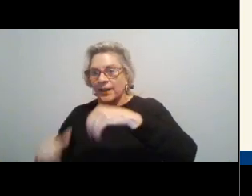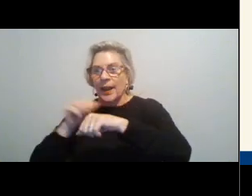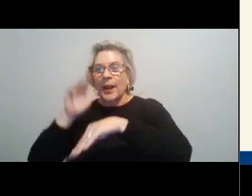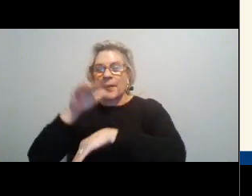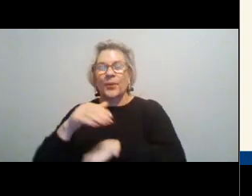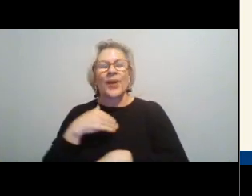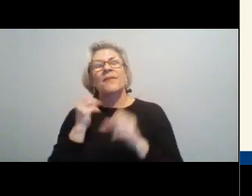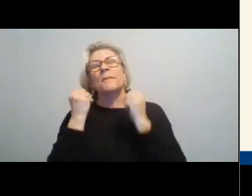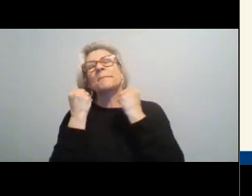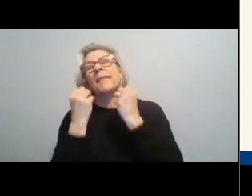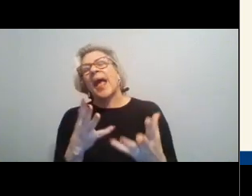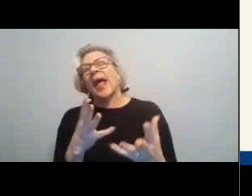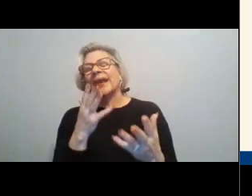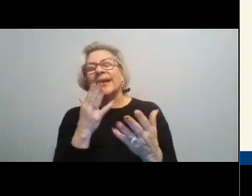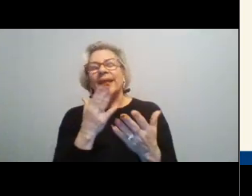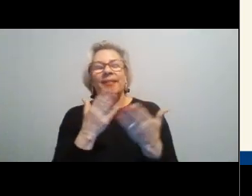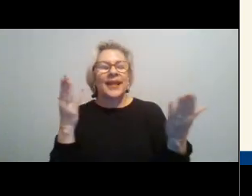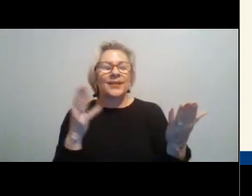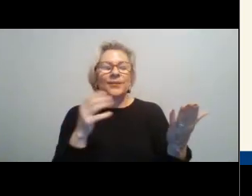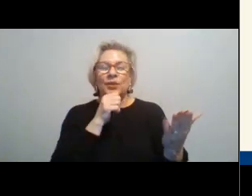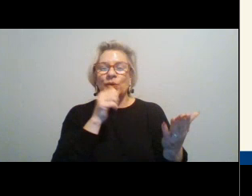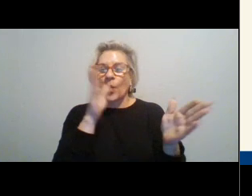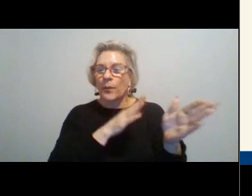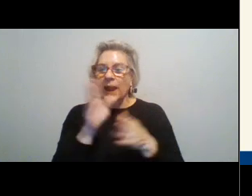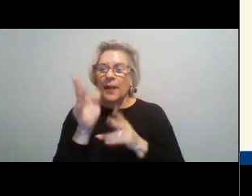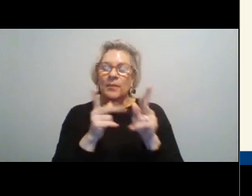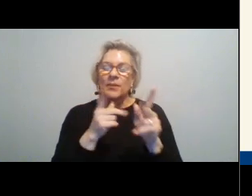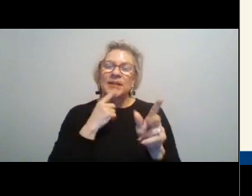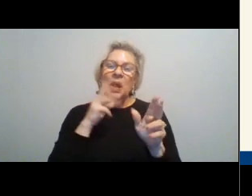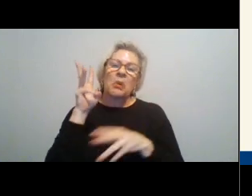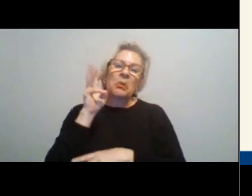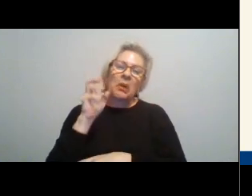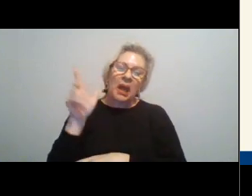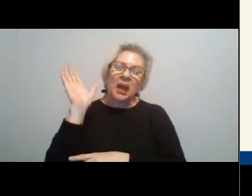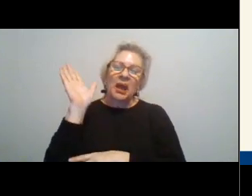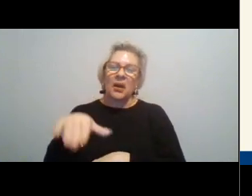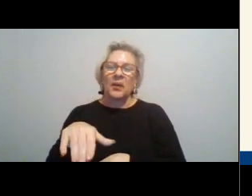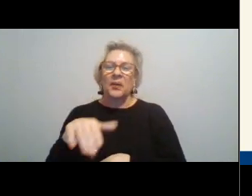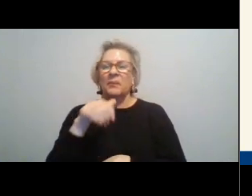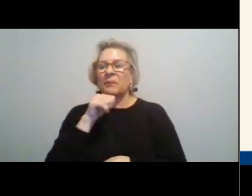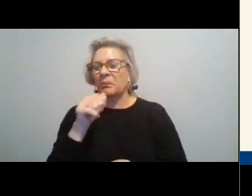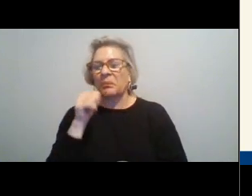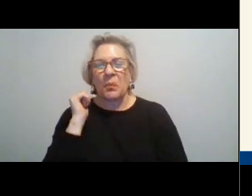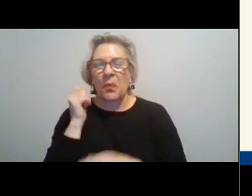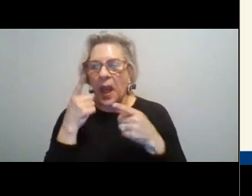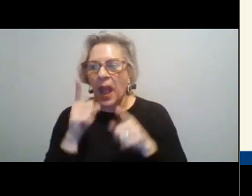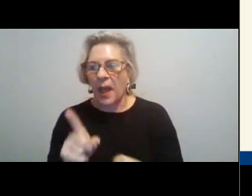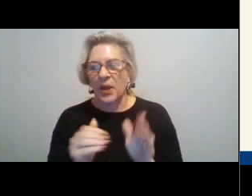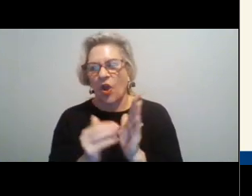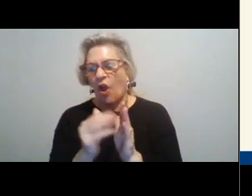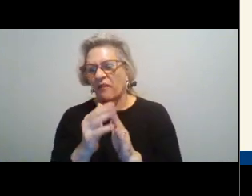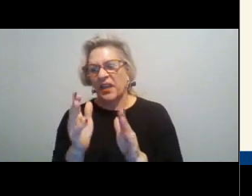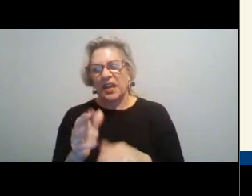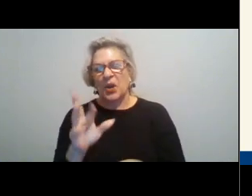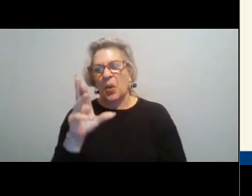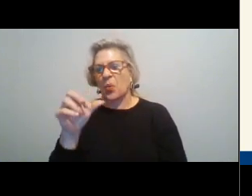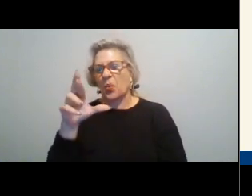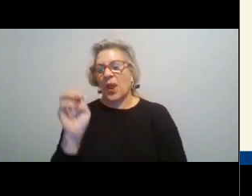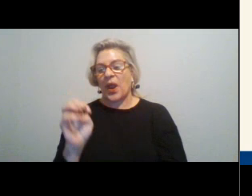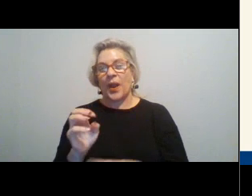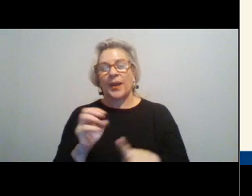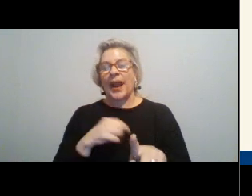unforeseen circumstances that we deal with, and people say, oh, well, that doesn't happen that often, and I'm here to tell you